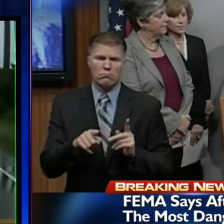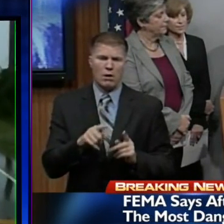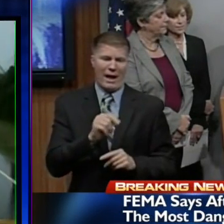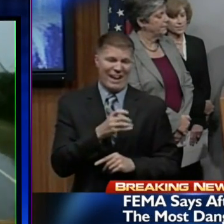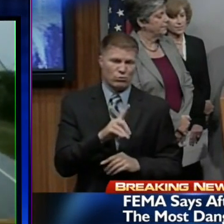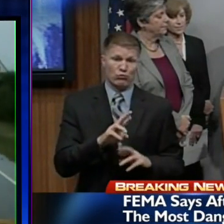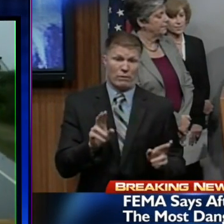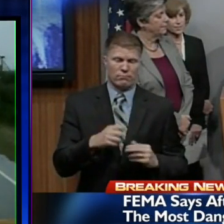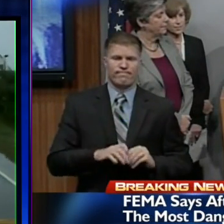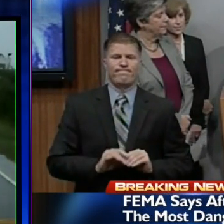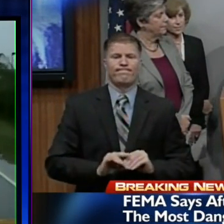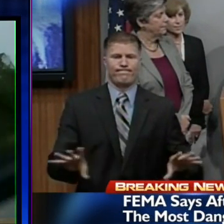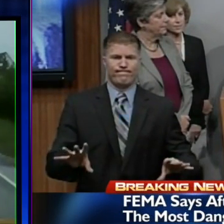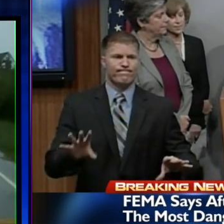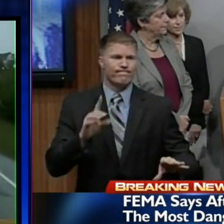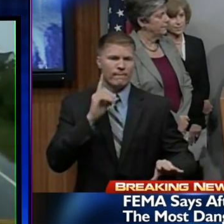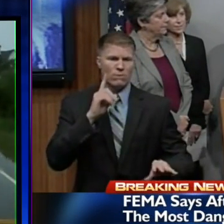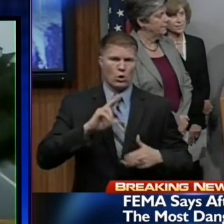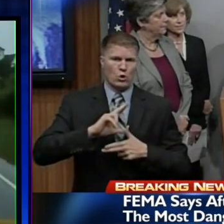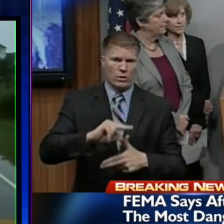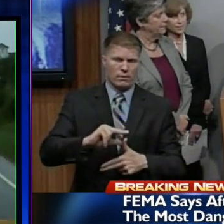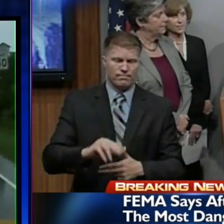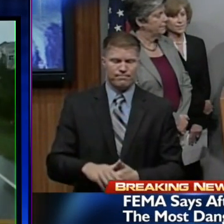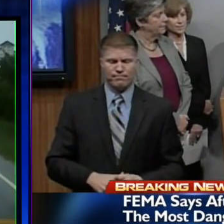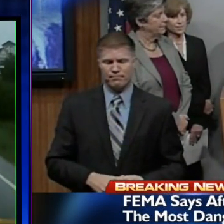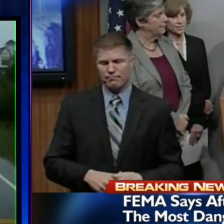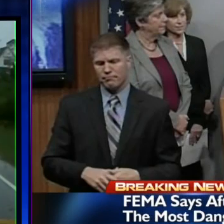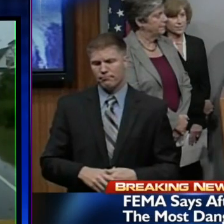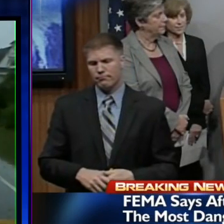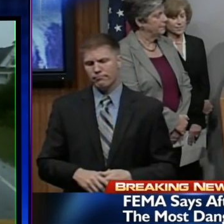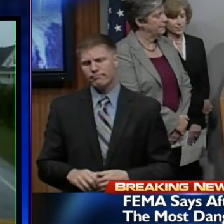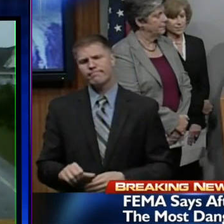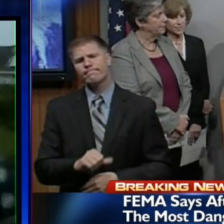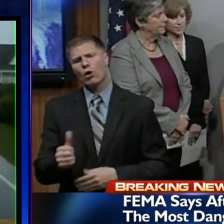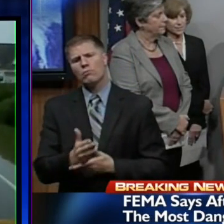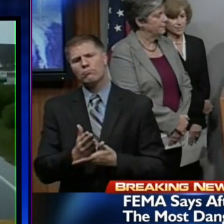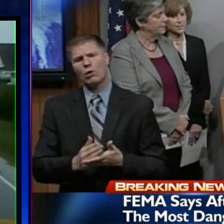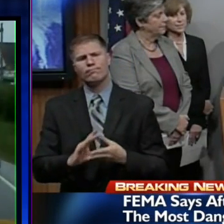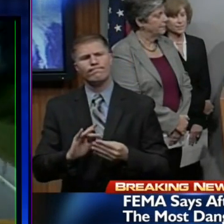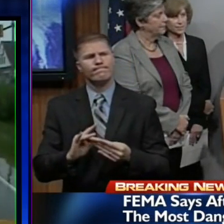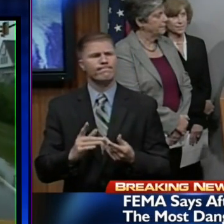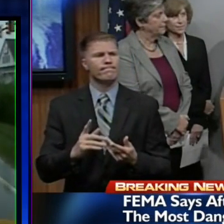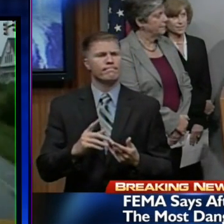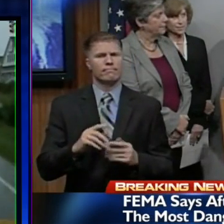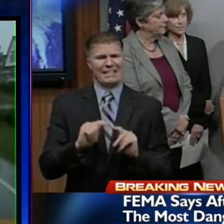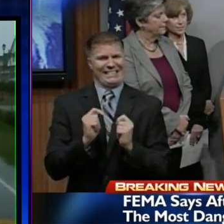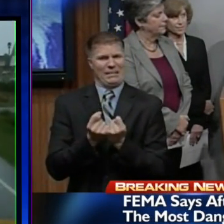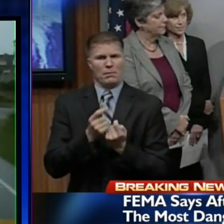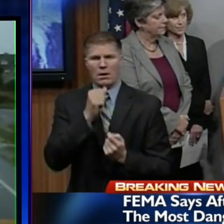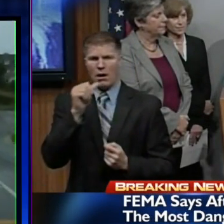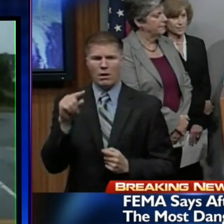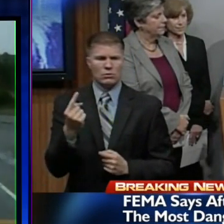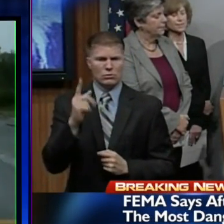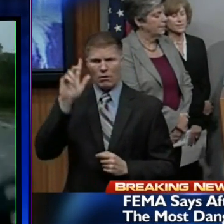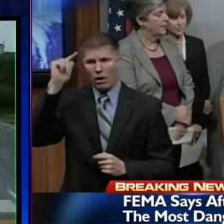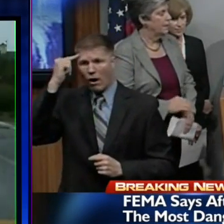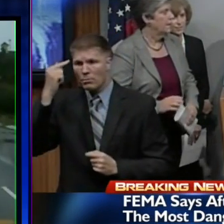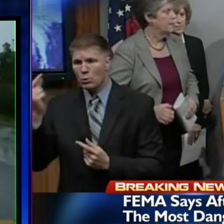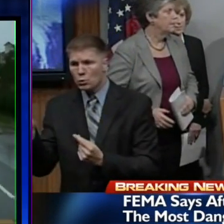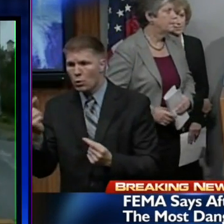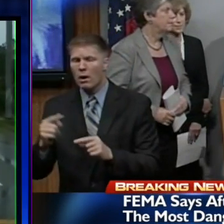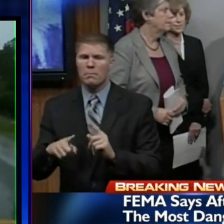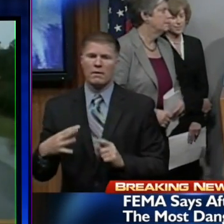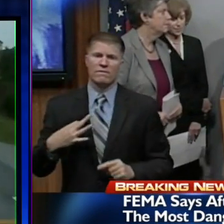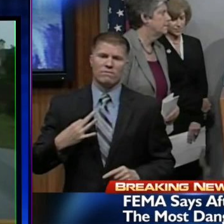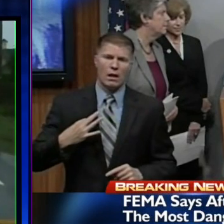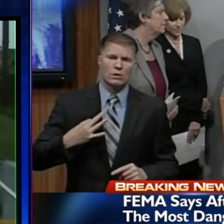part we talk about is the team. And again, as we talk about responding to this disaster, it's not just what government at all levels is doing, it's about what our